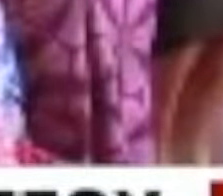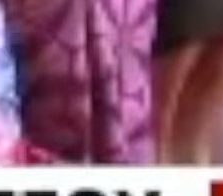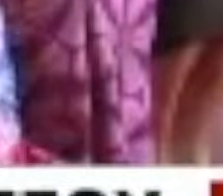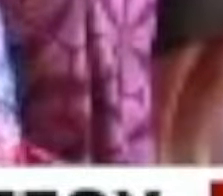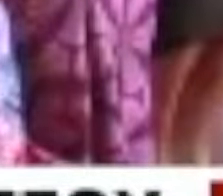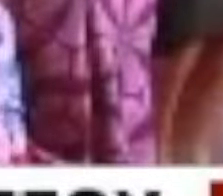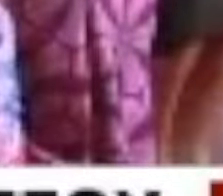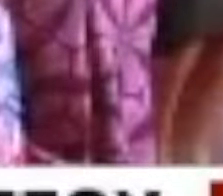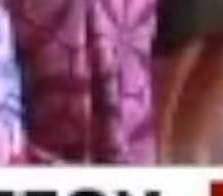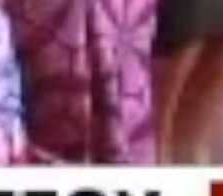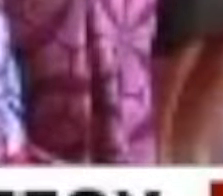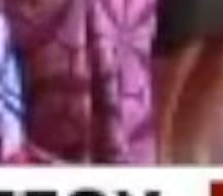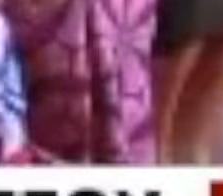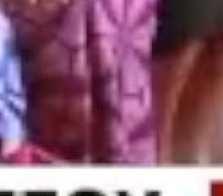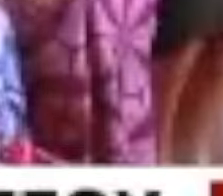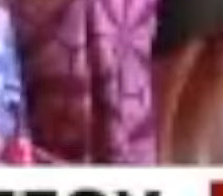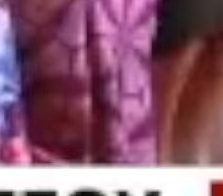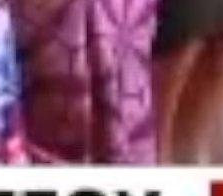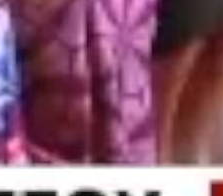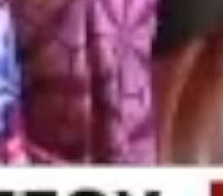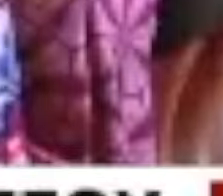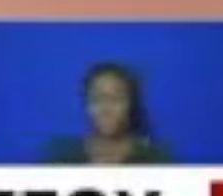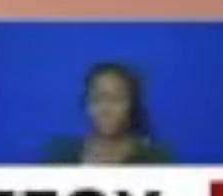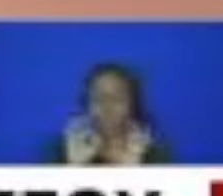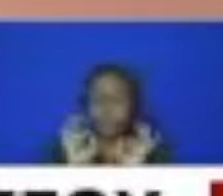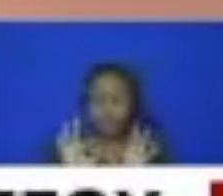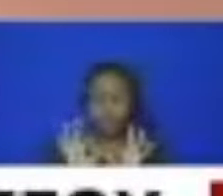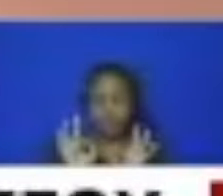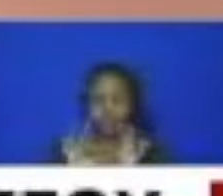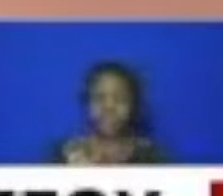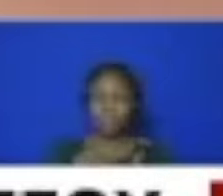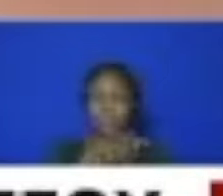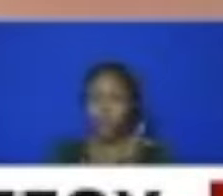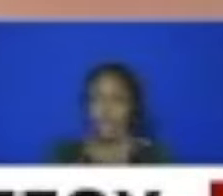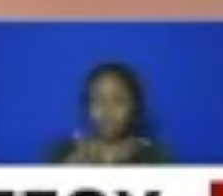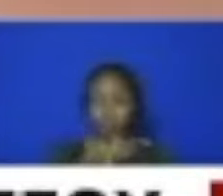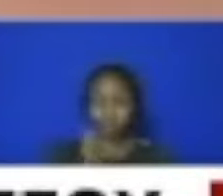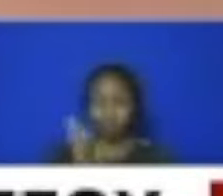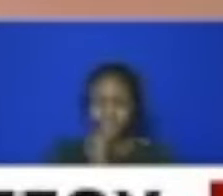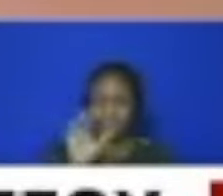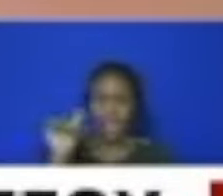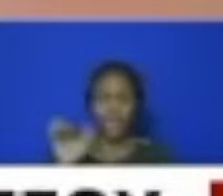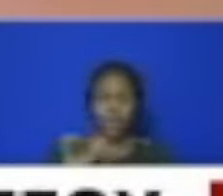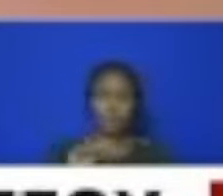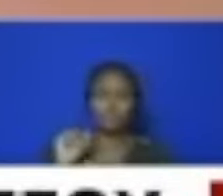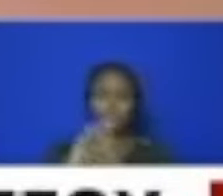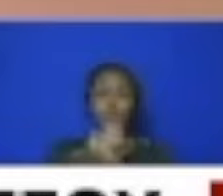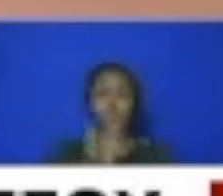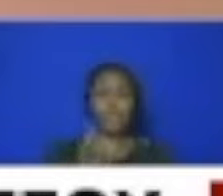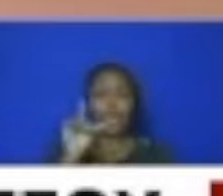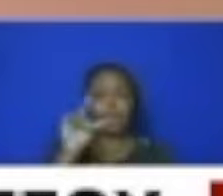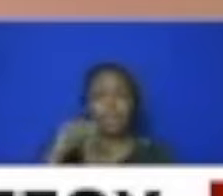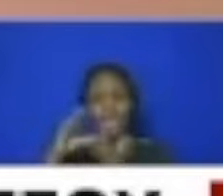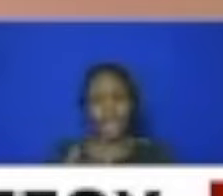they are not only inspiring other women to be leaders, but they are making it easier